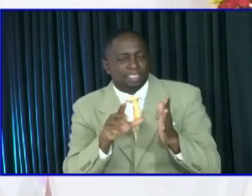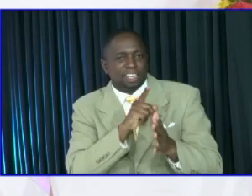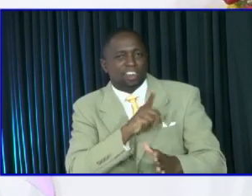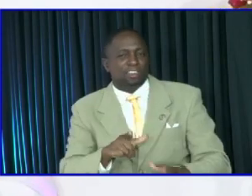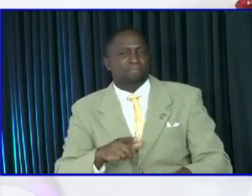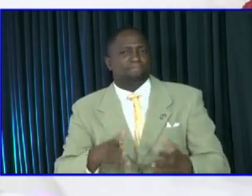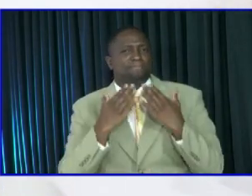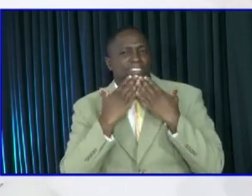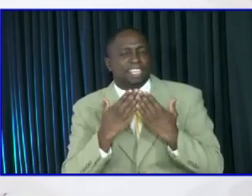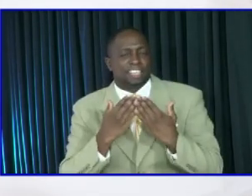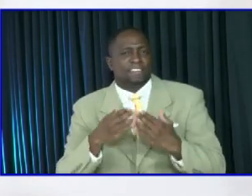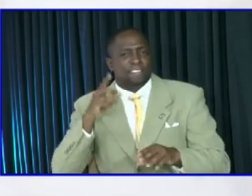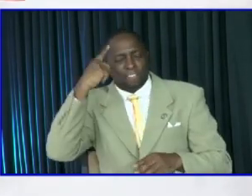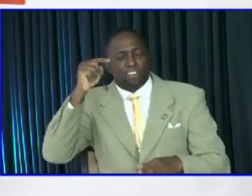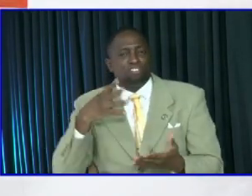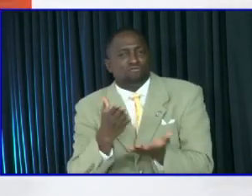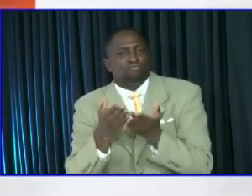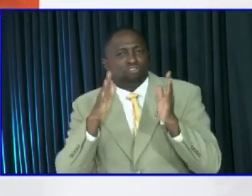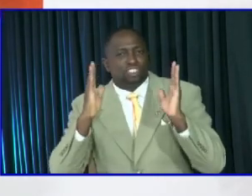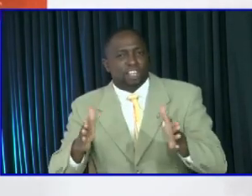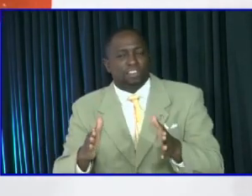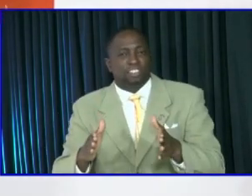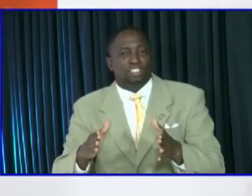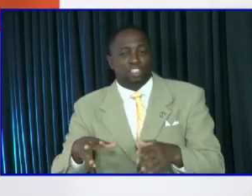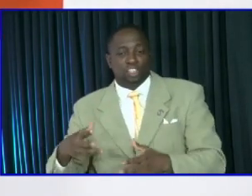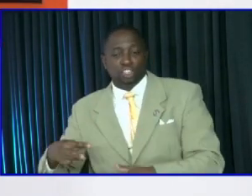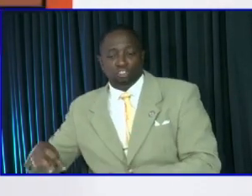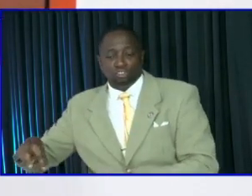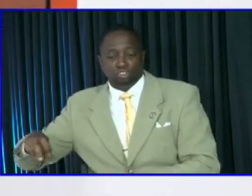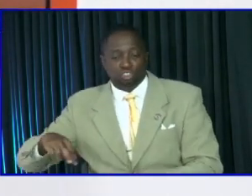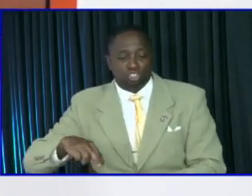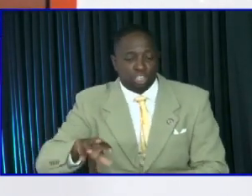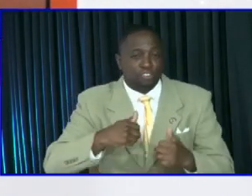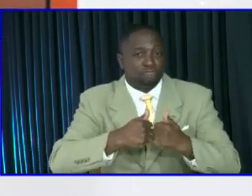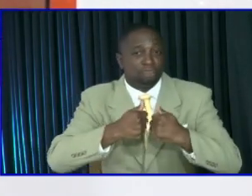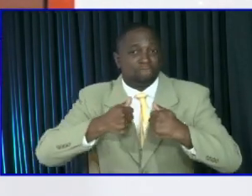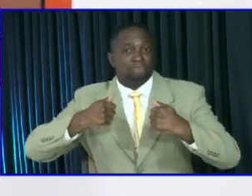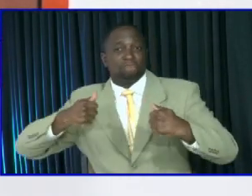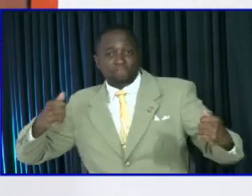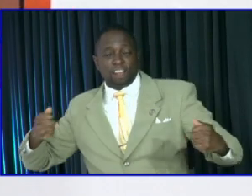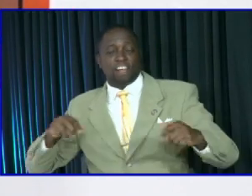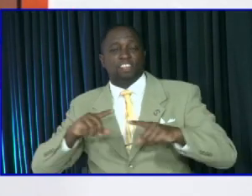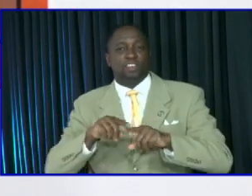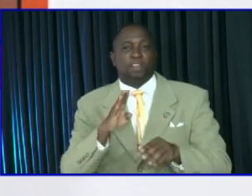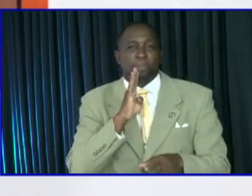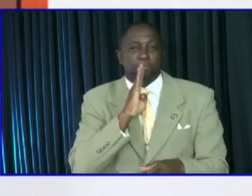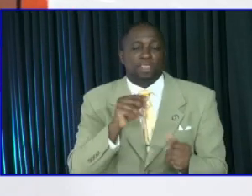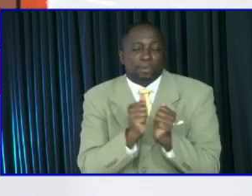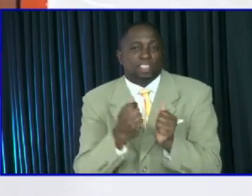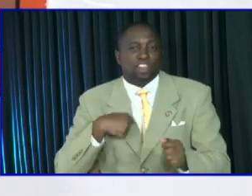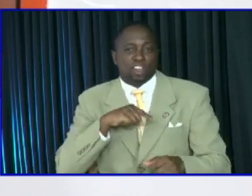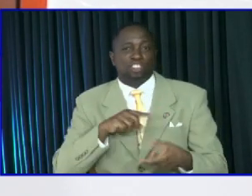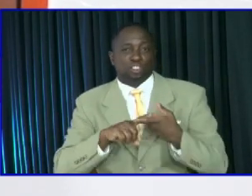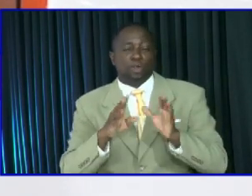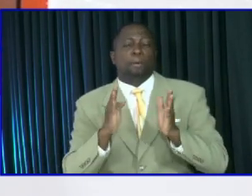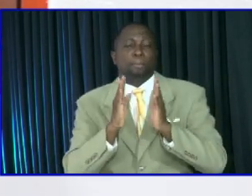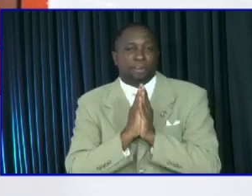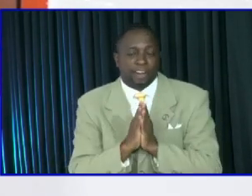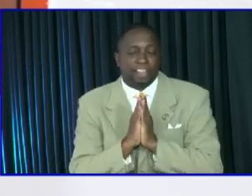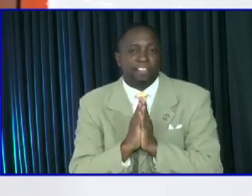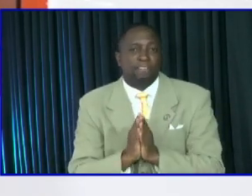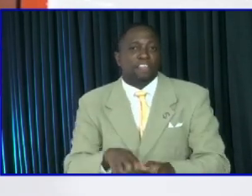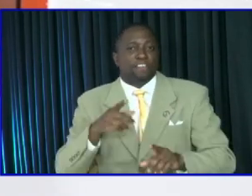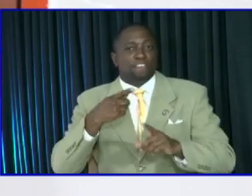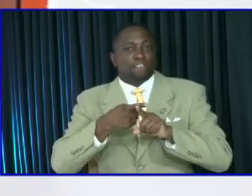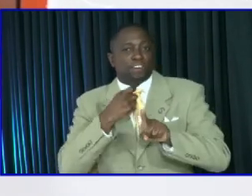him for his servant who has journeyed to be with us to do that special prayer this evening, Pastor Robert Williams from the